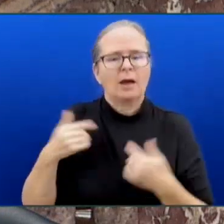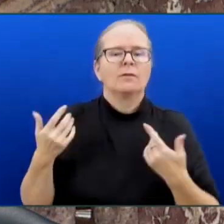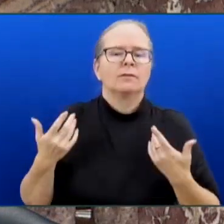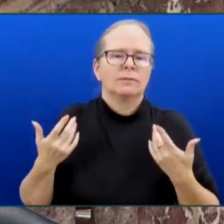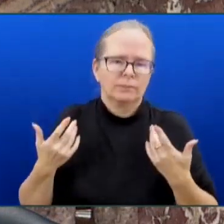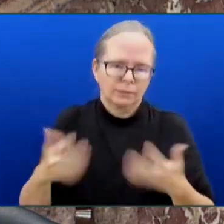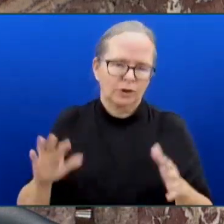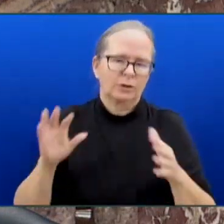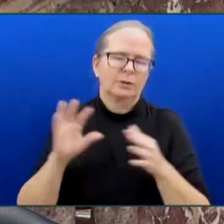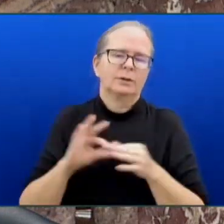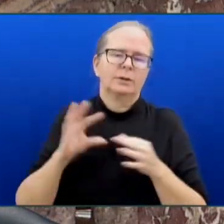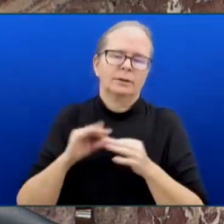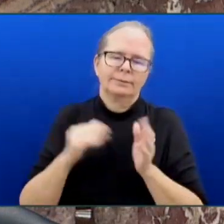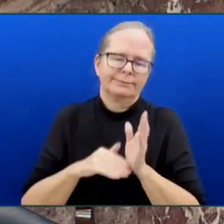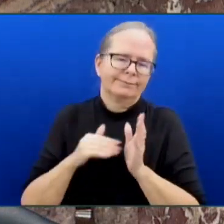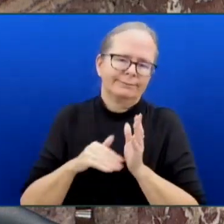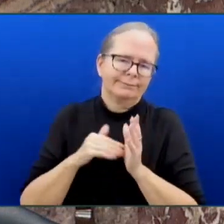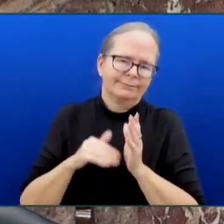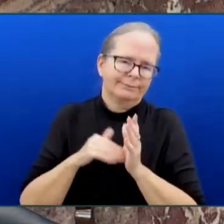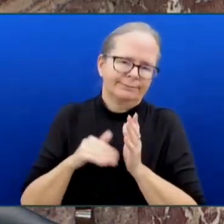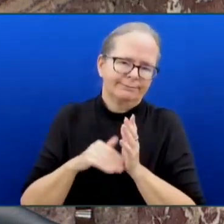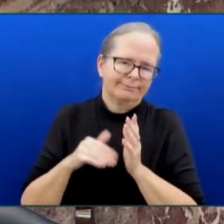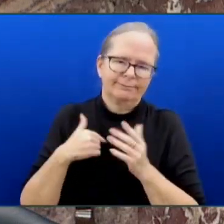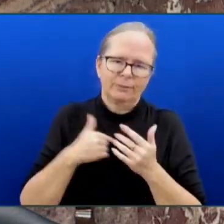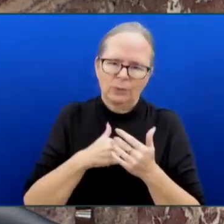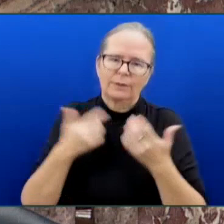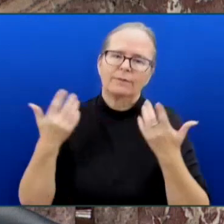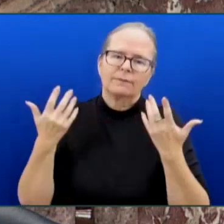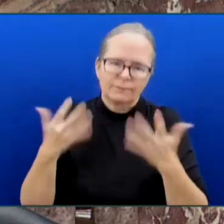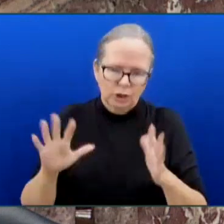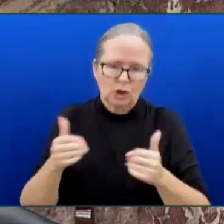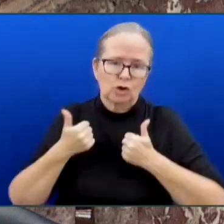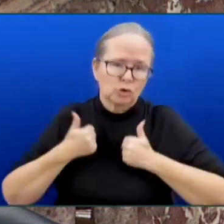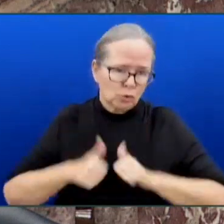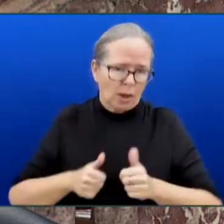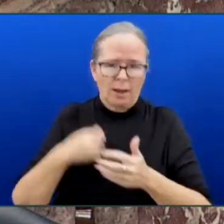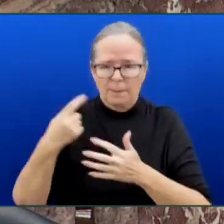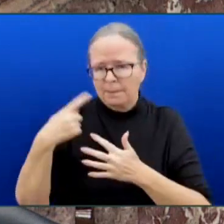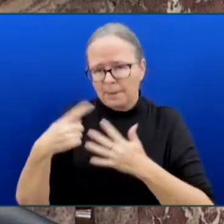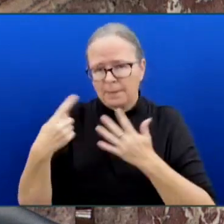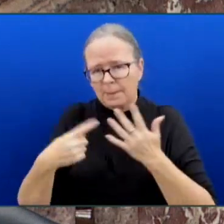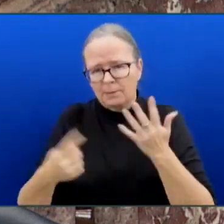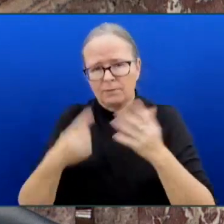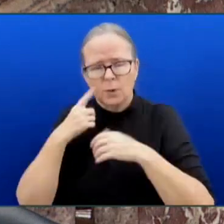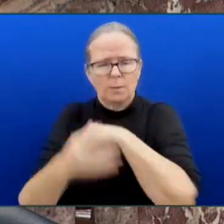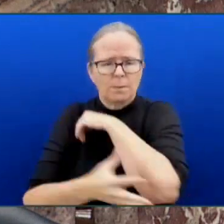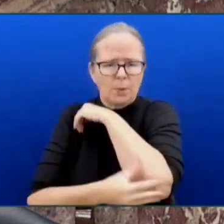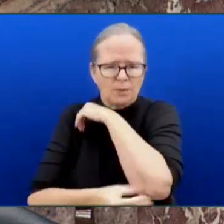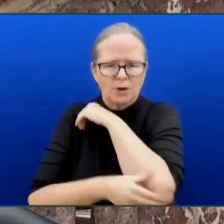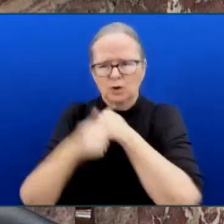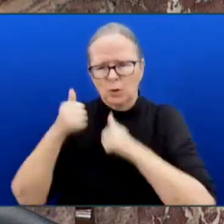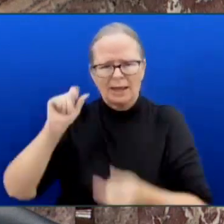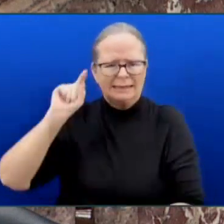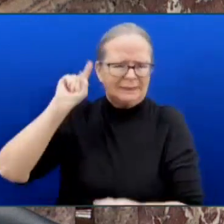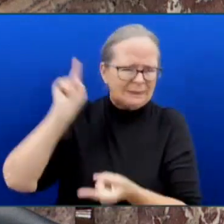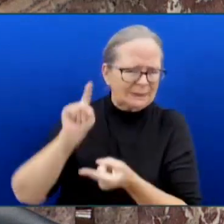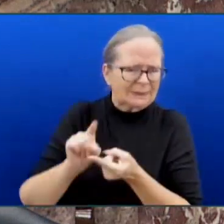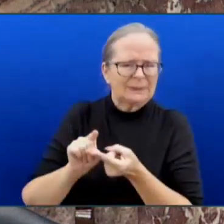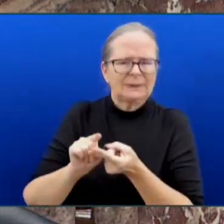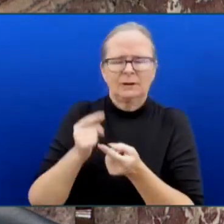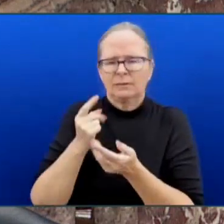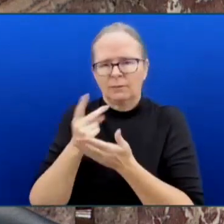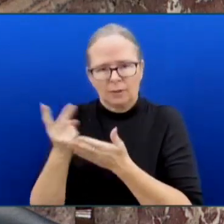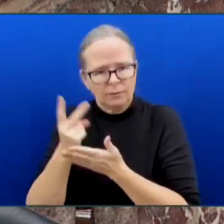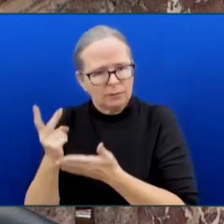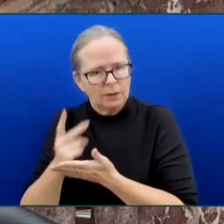failed. Do you understand what that means? Do you understand what the violence of poverty means instead of laughing